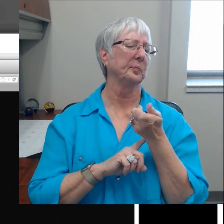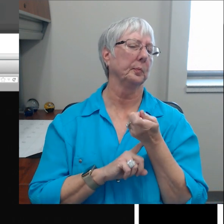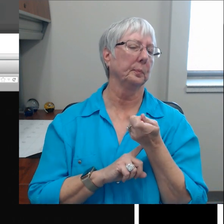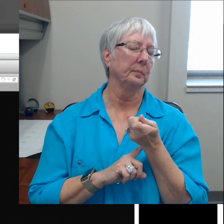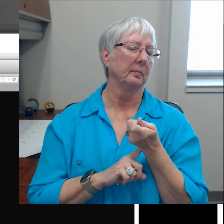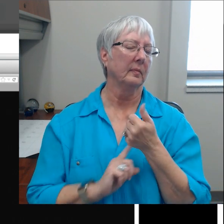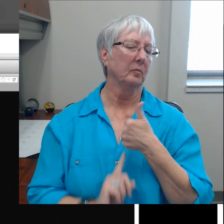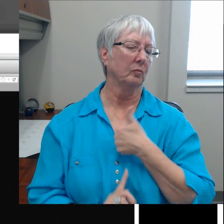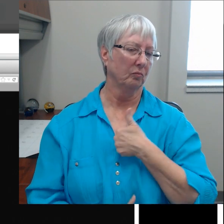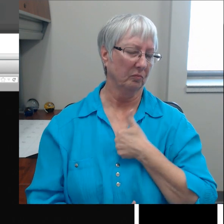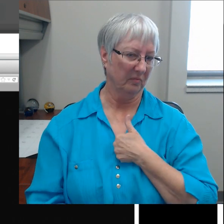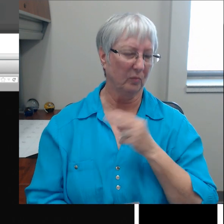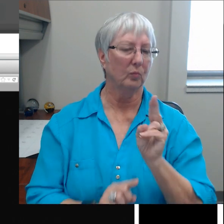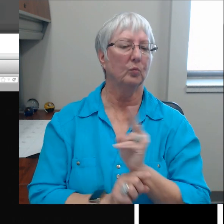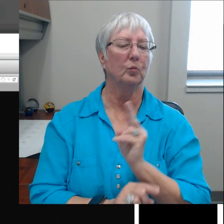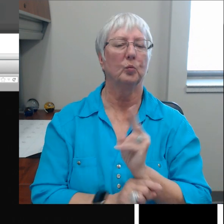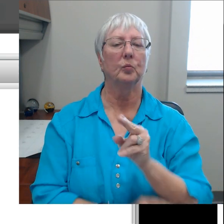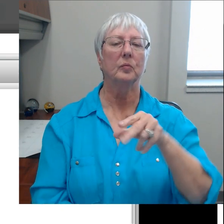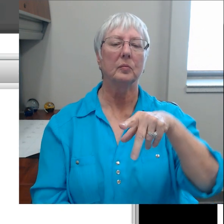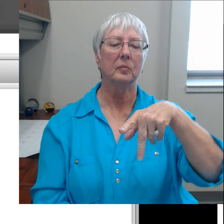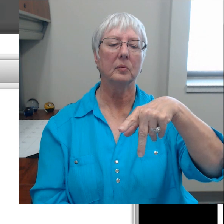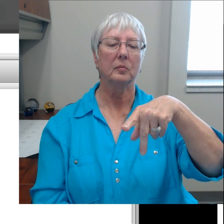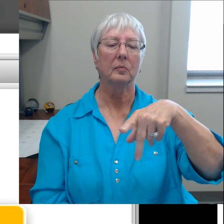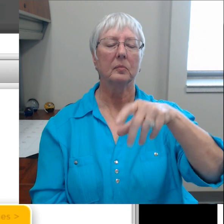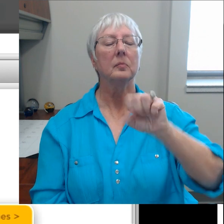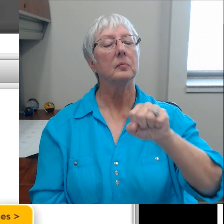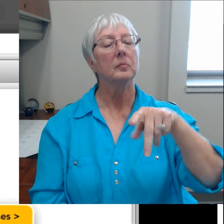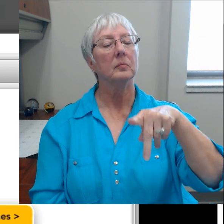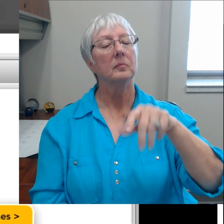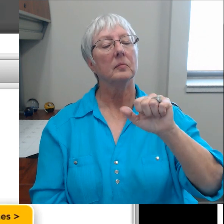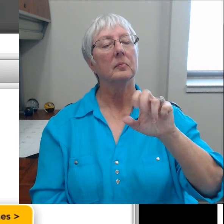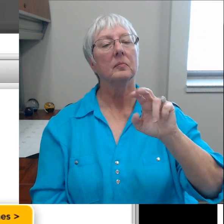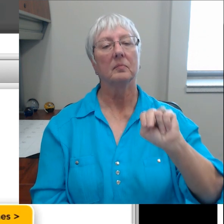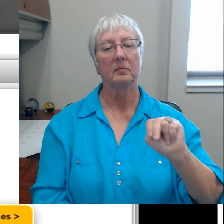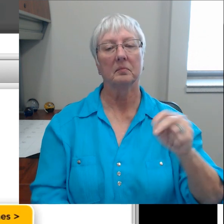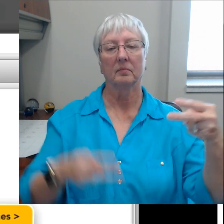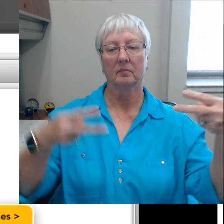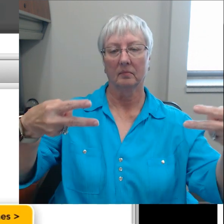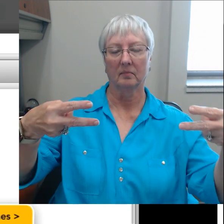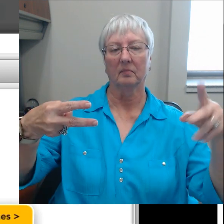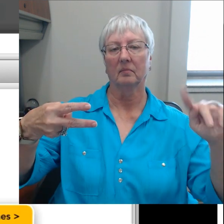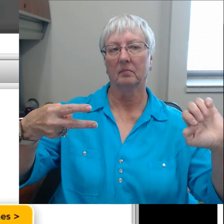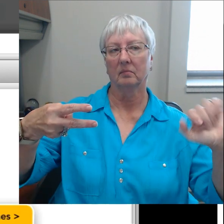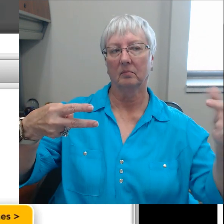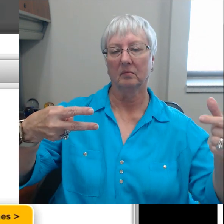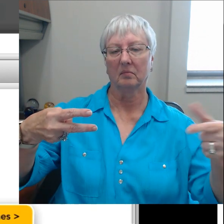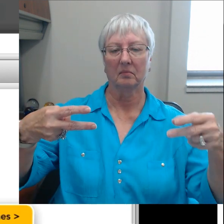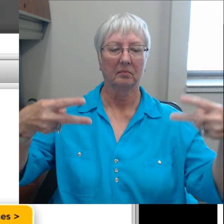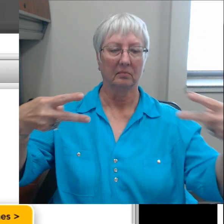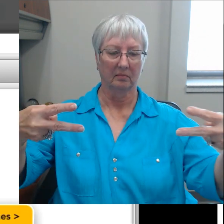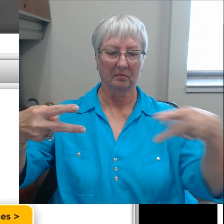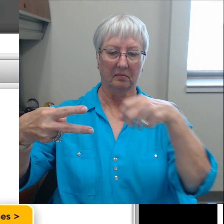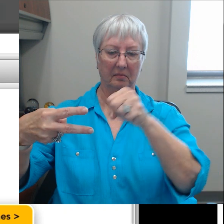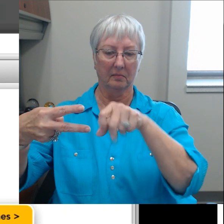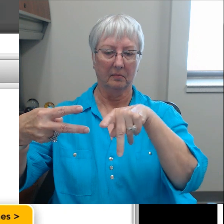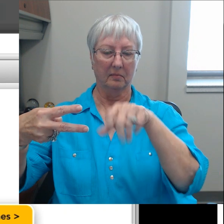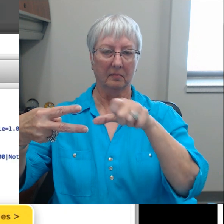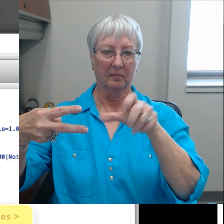necessary, using some span tags. Let's head to Coda and look at our HTML and put some spans where our line breaks might seem the most